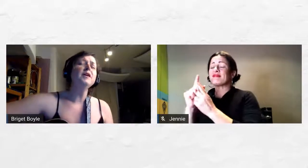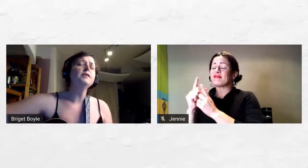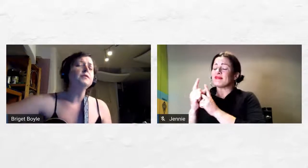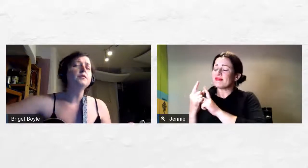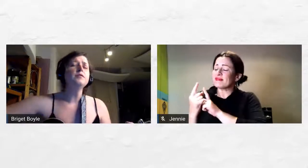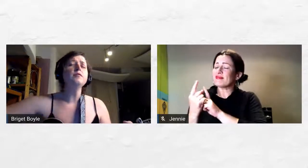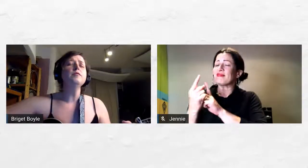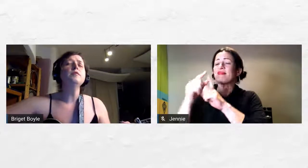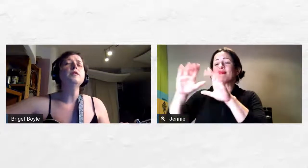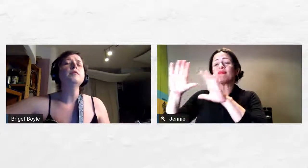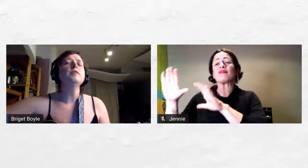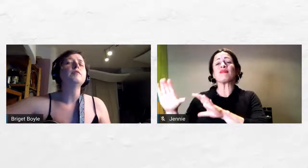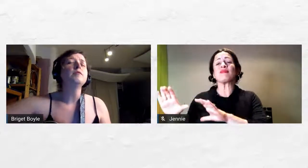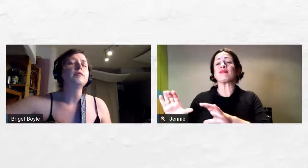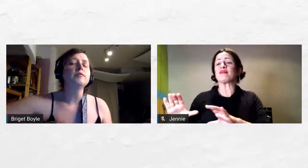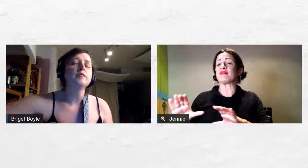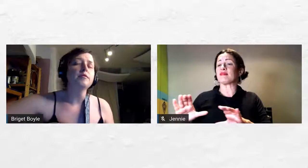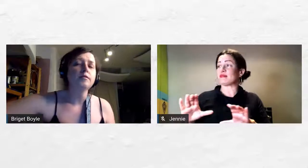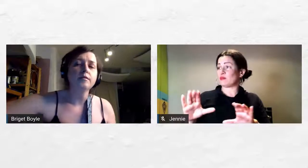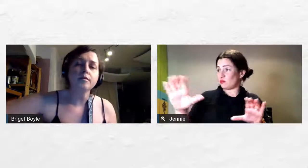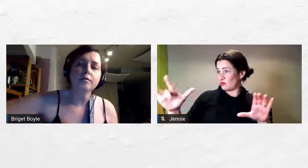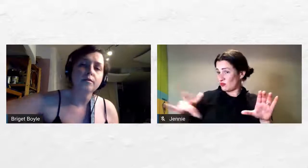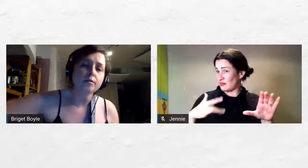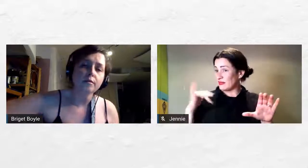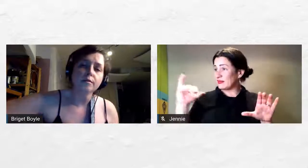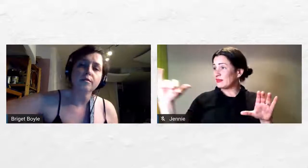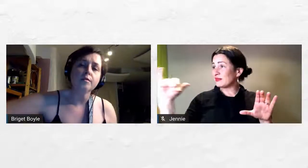night, but do you?